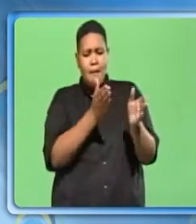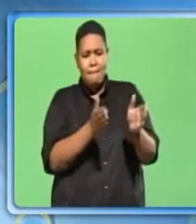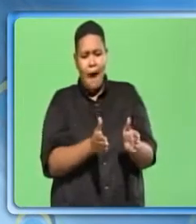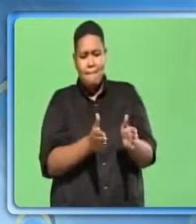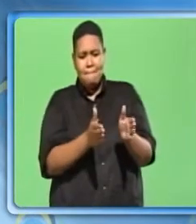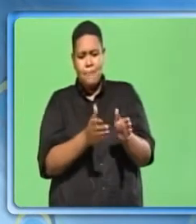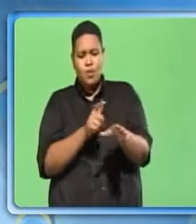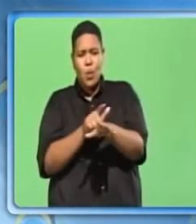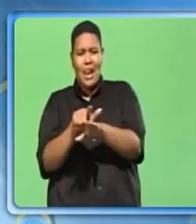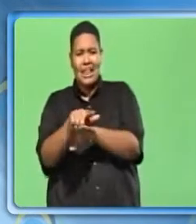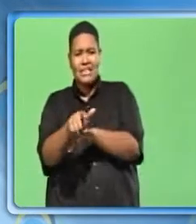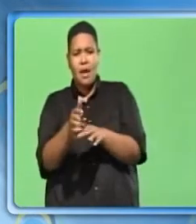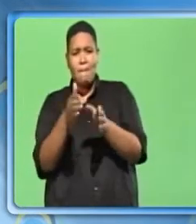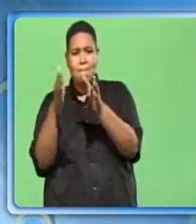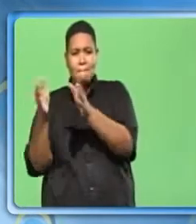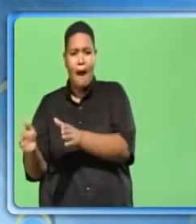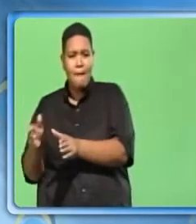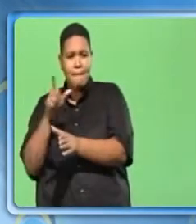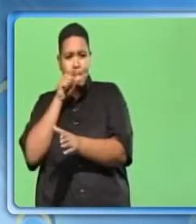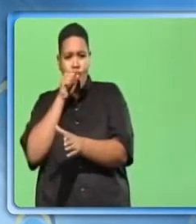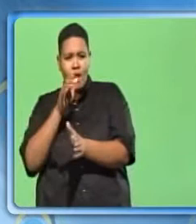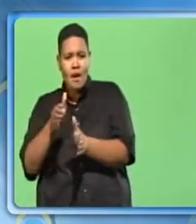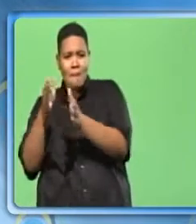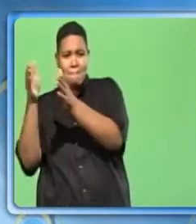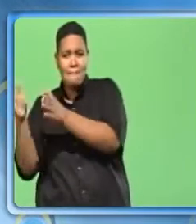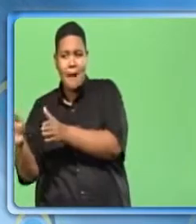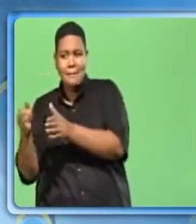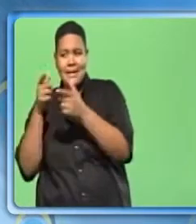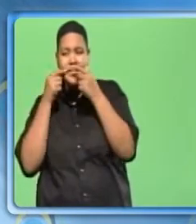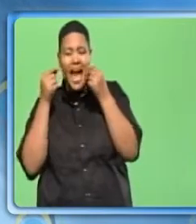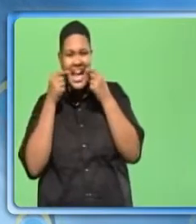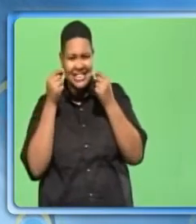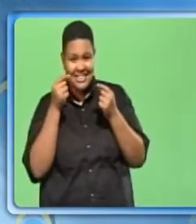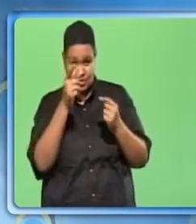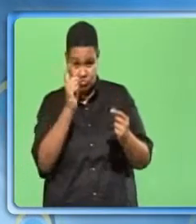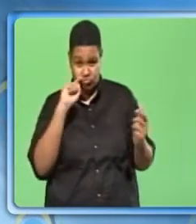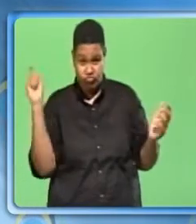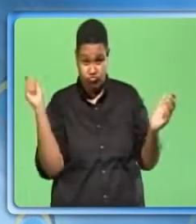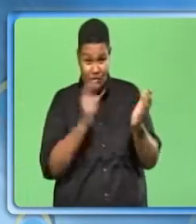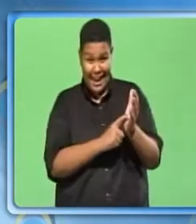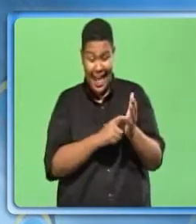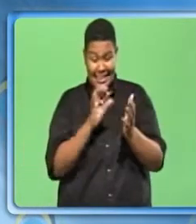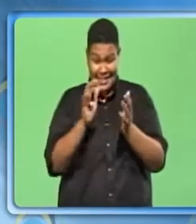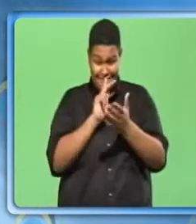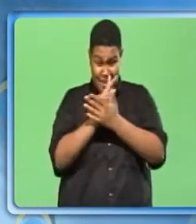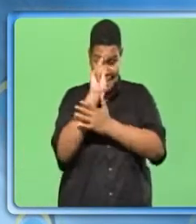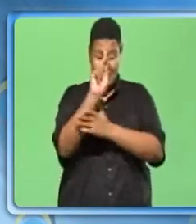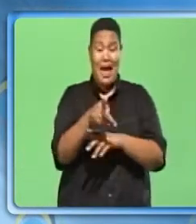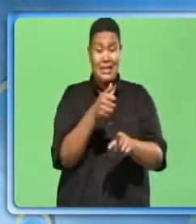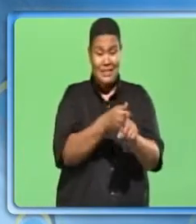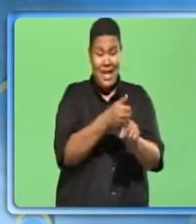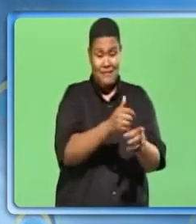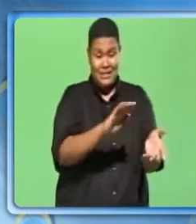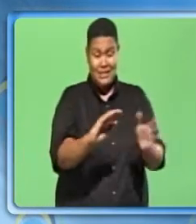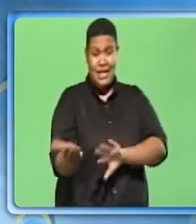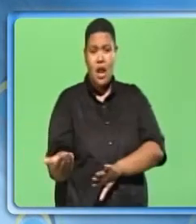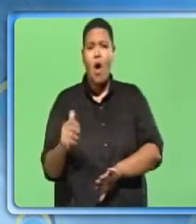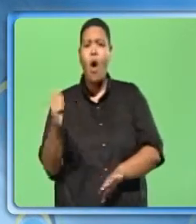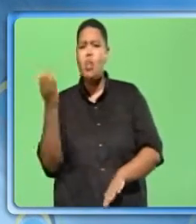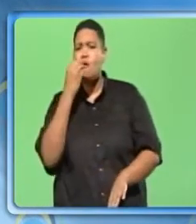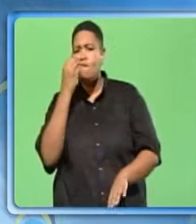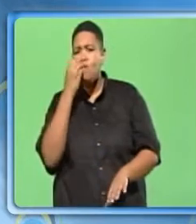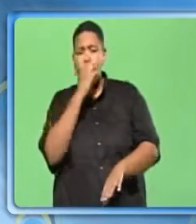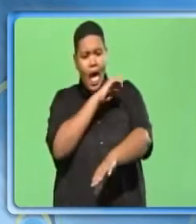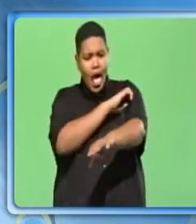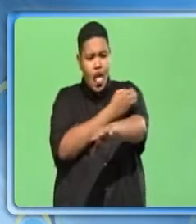lizard, bird, and cat? Do you realize that if the plant dies, then the rest of the food energy